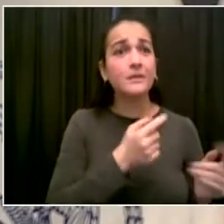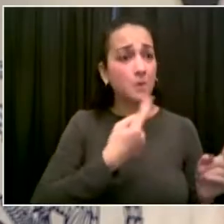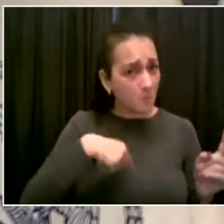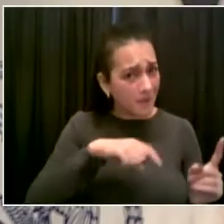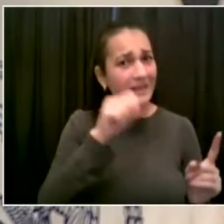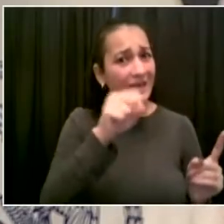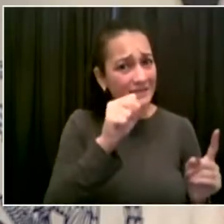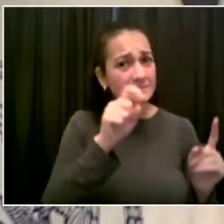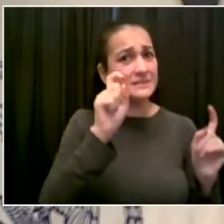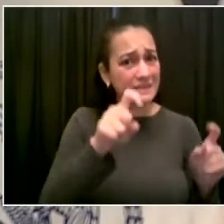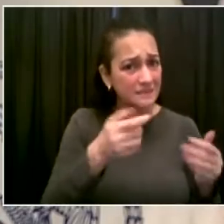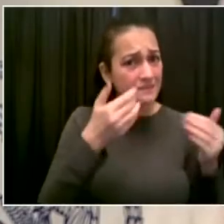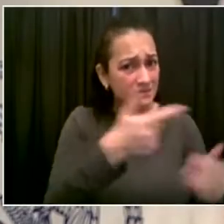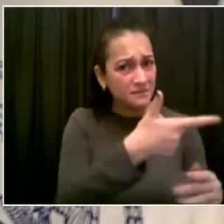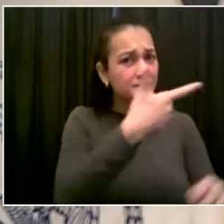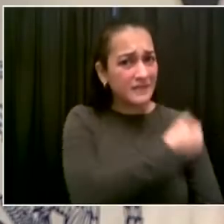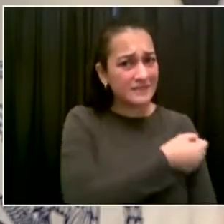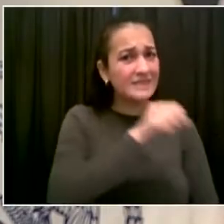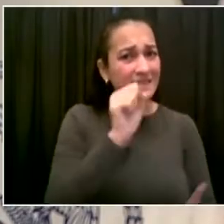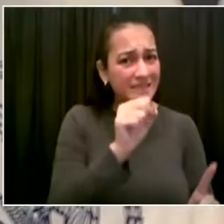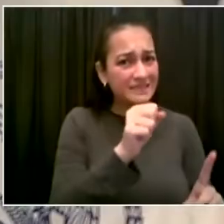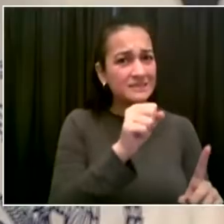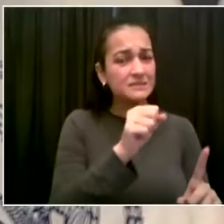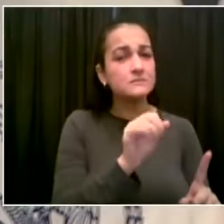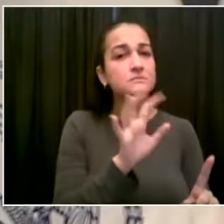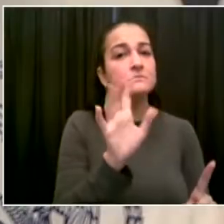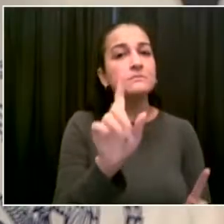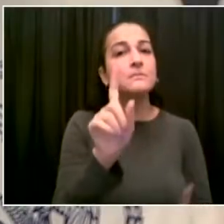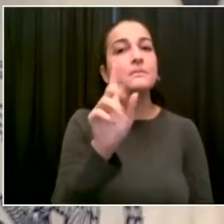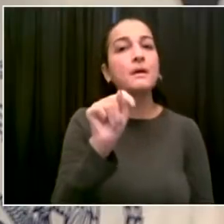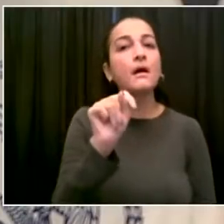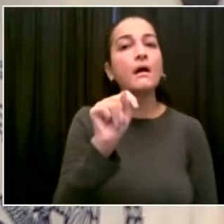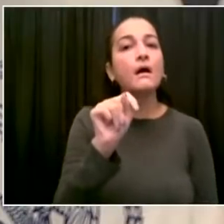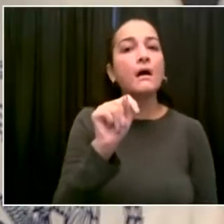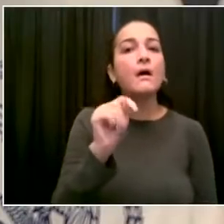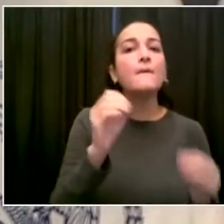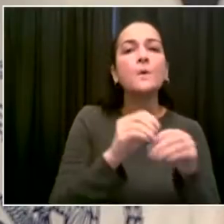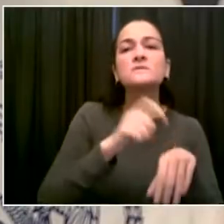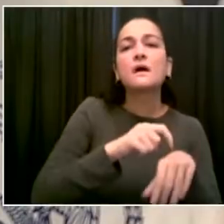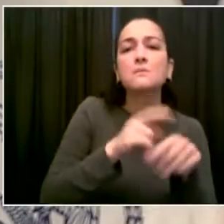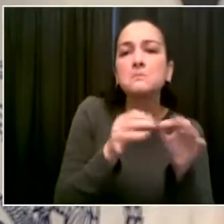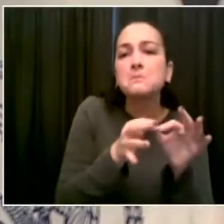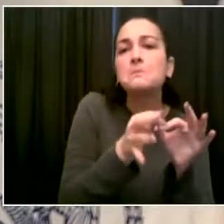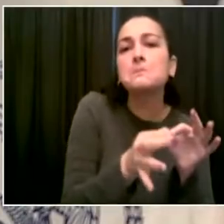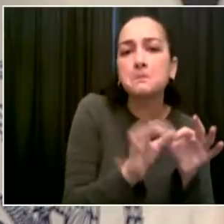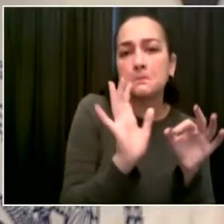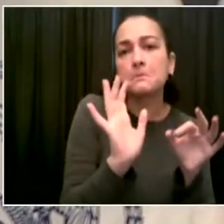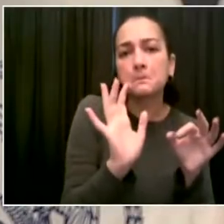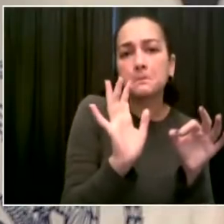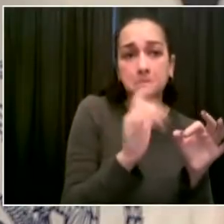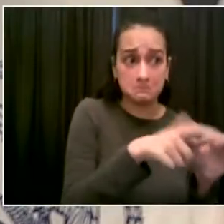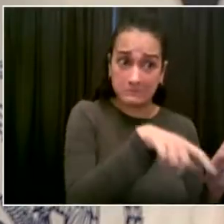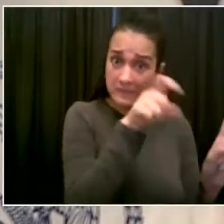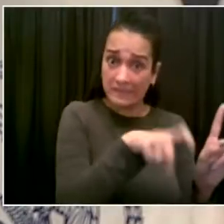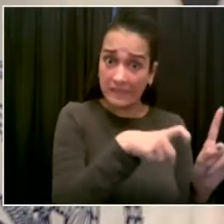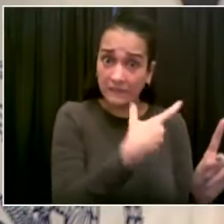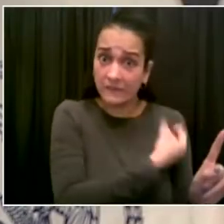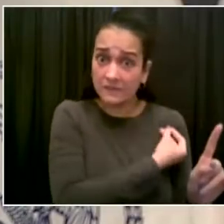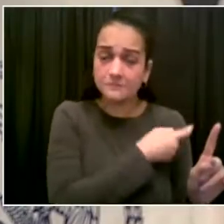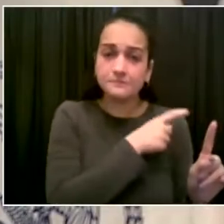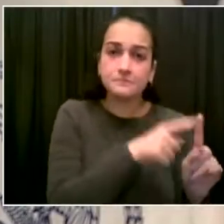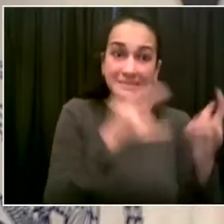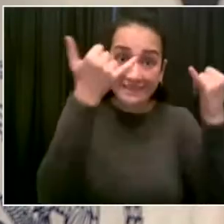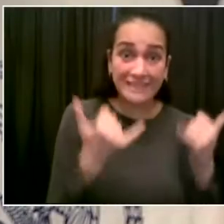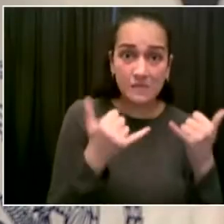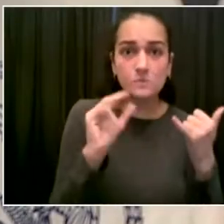particular goal in a very particular setting. There's no place quite the same conditions, obviously, as a jail system. But